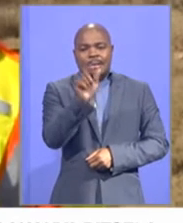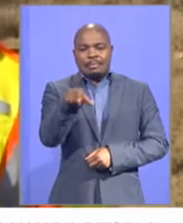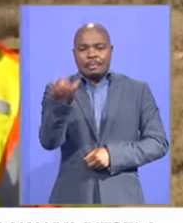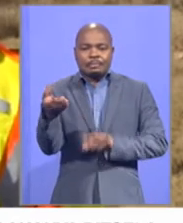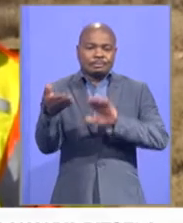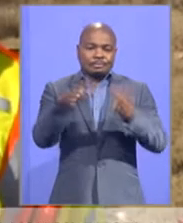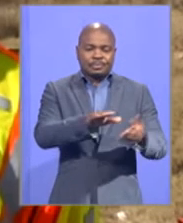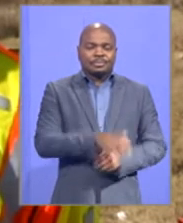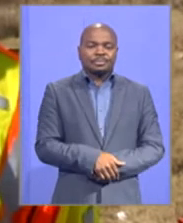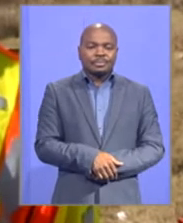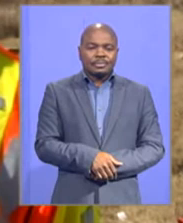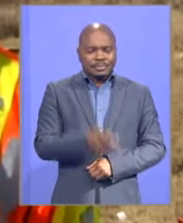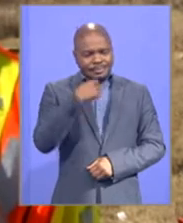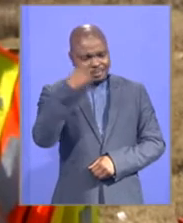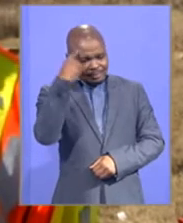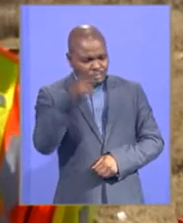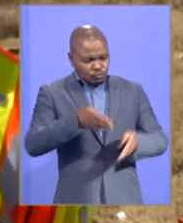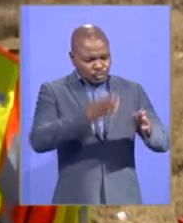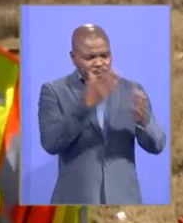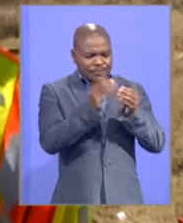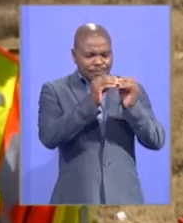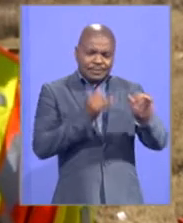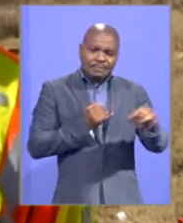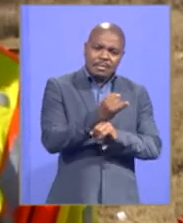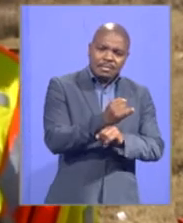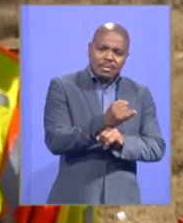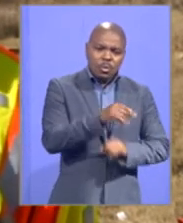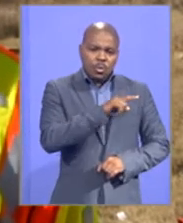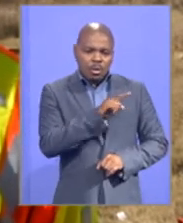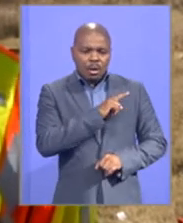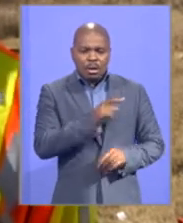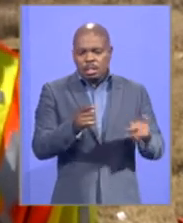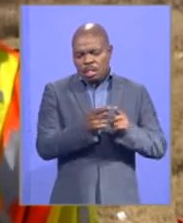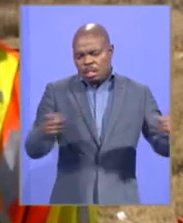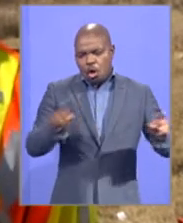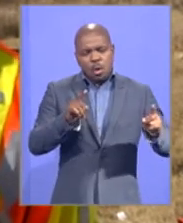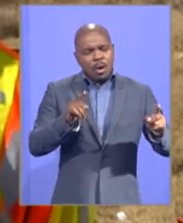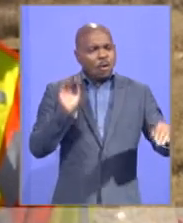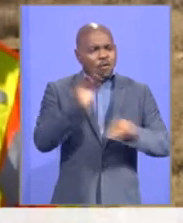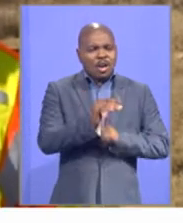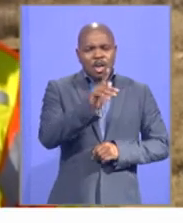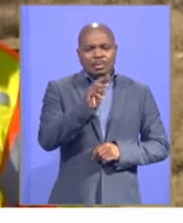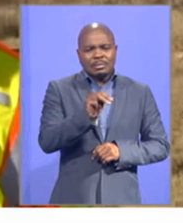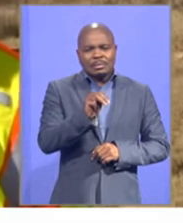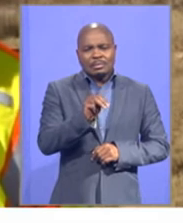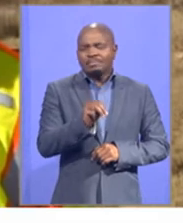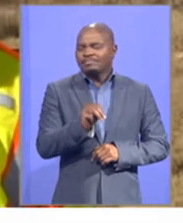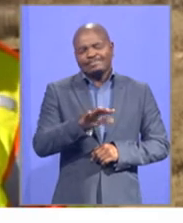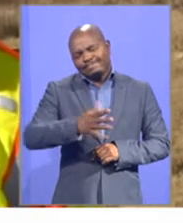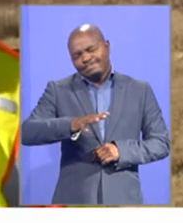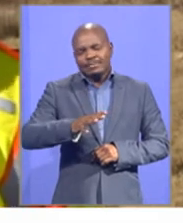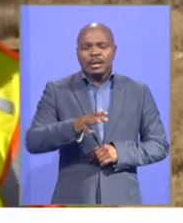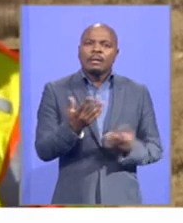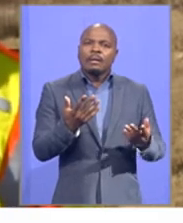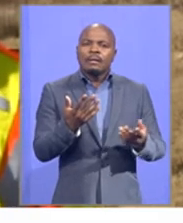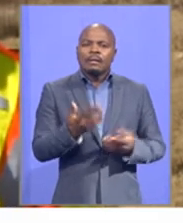23. Ne re shebile gore ke tsela re ka ilukisang ka pele wana a se le kilometara ke di kilometara tse ka ba ke di